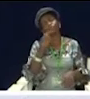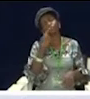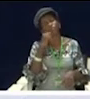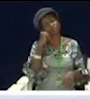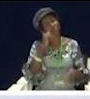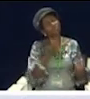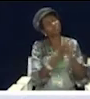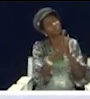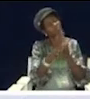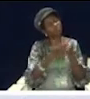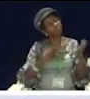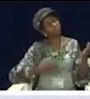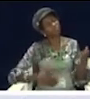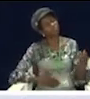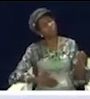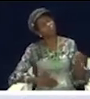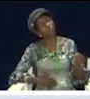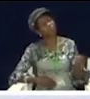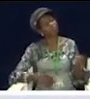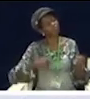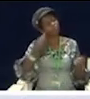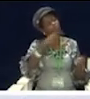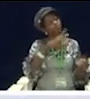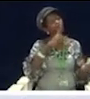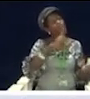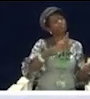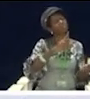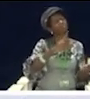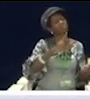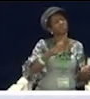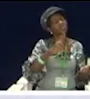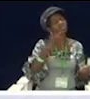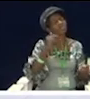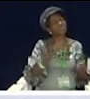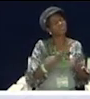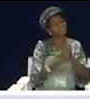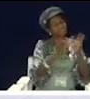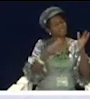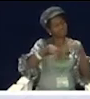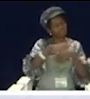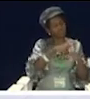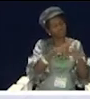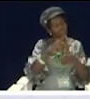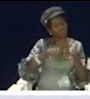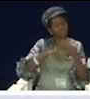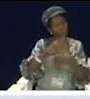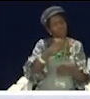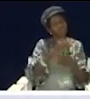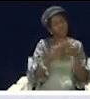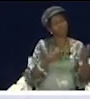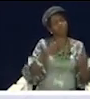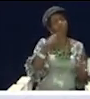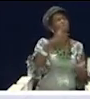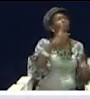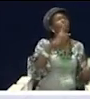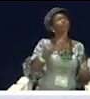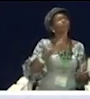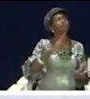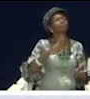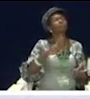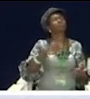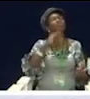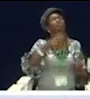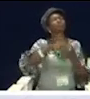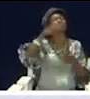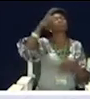asked somebody, "Who is he?" General overseer among them, and somebody told her, "Is the one who